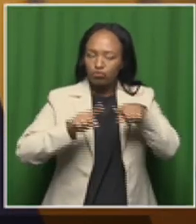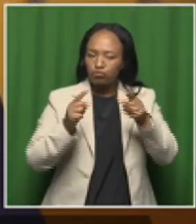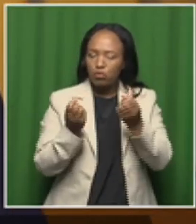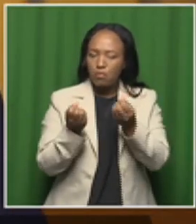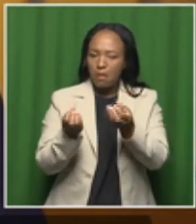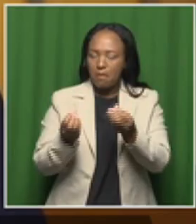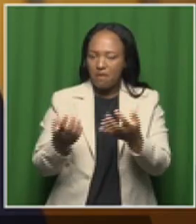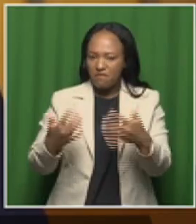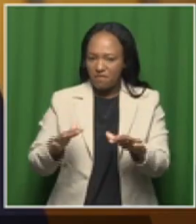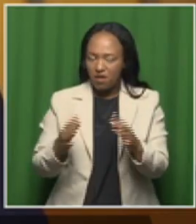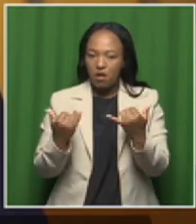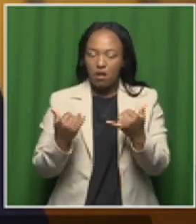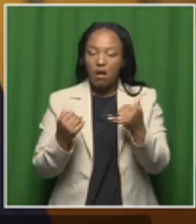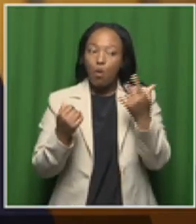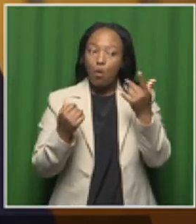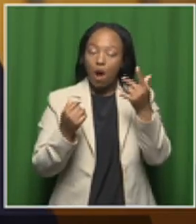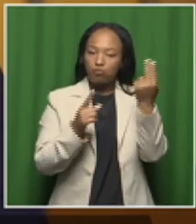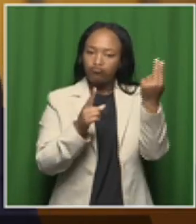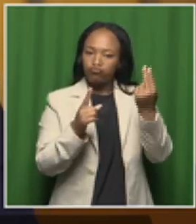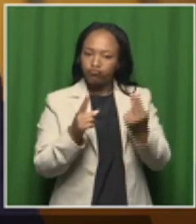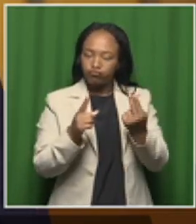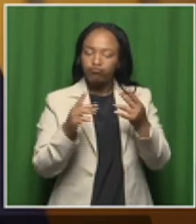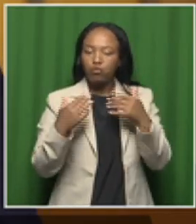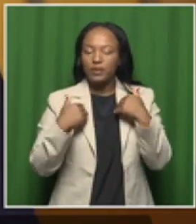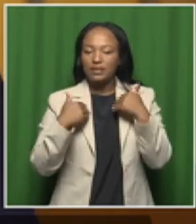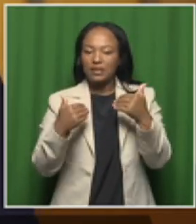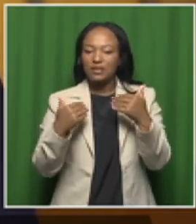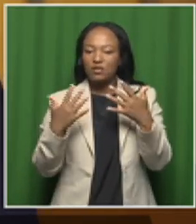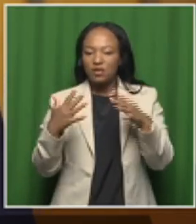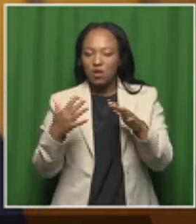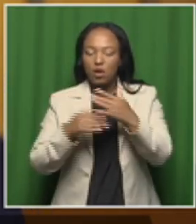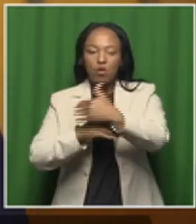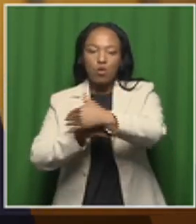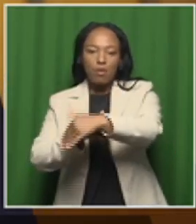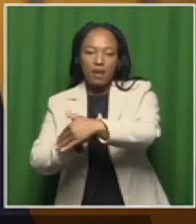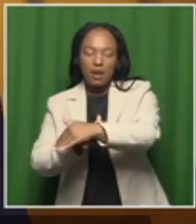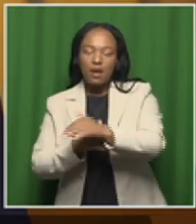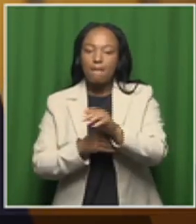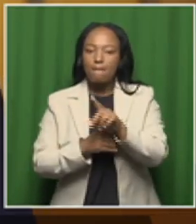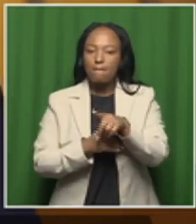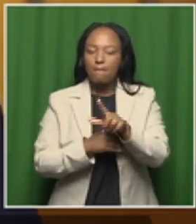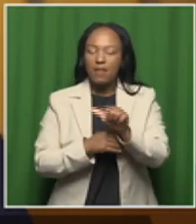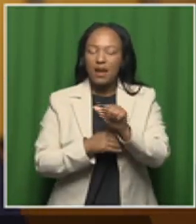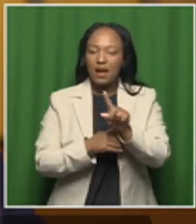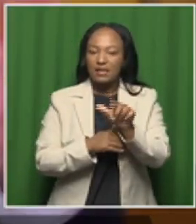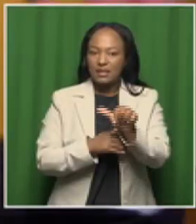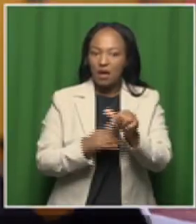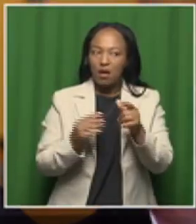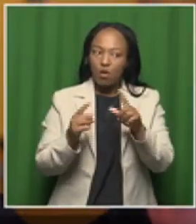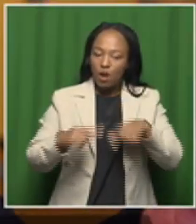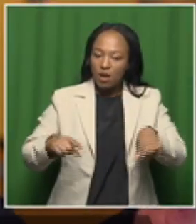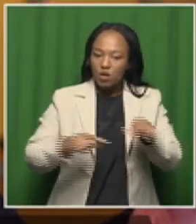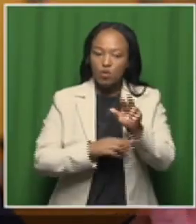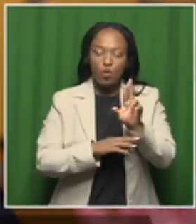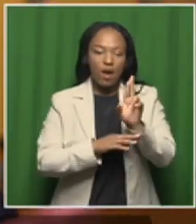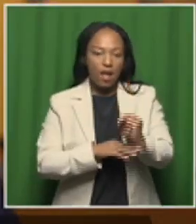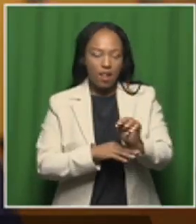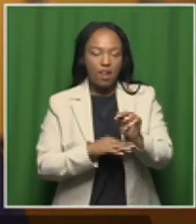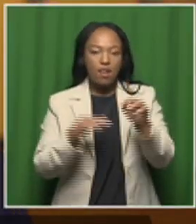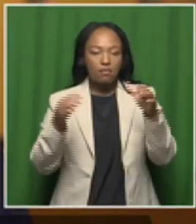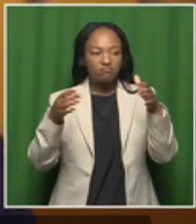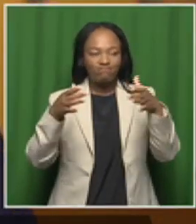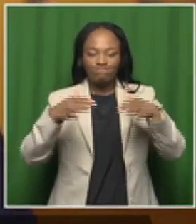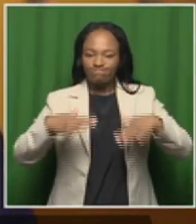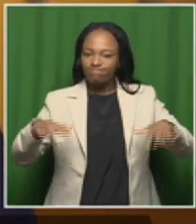part from the beginning. The architects from the beginning, they wanted to have an open plaza outside because the UN is all about the public. All this glass that was used for construction